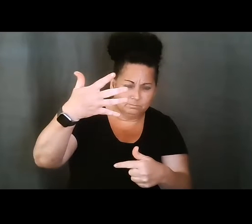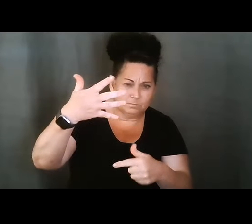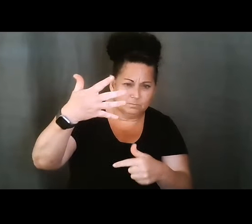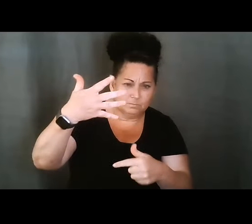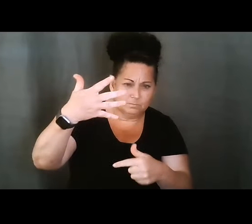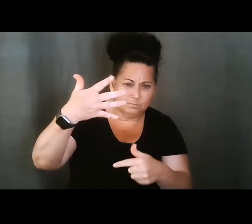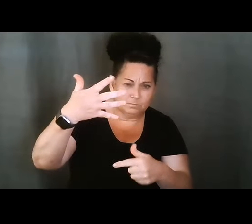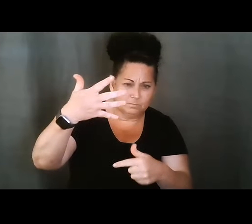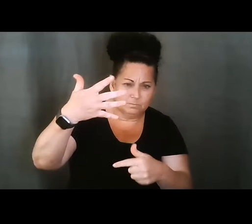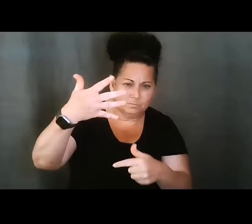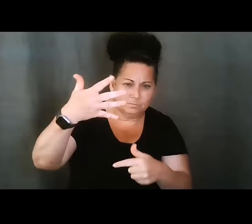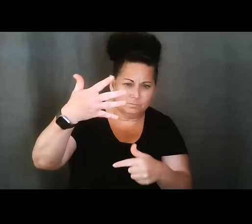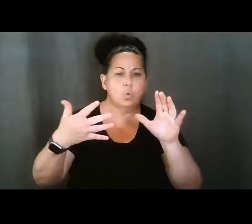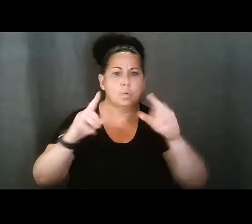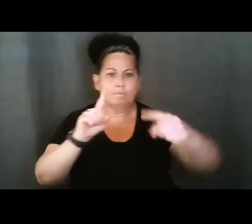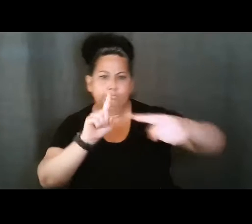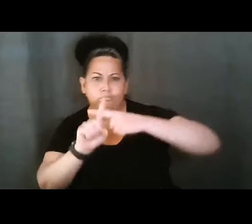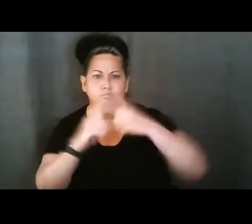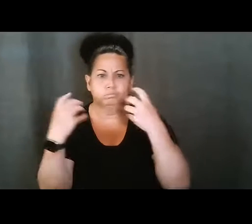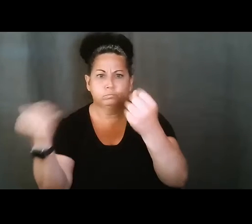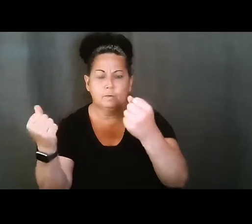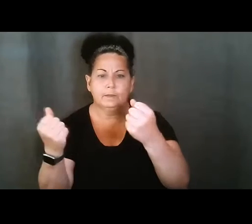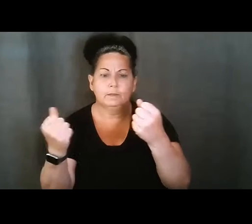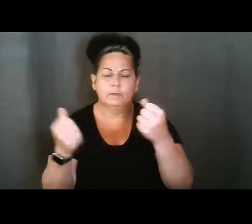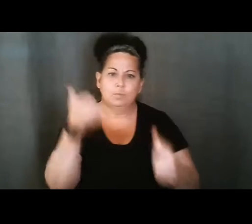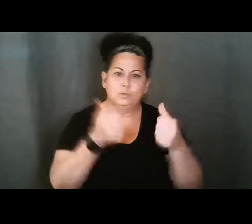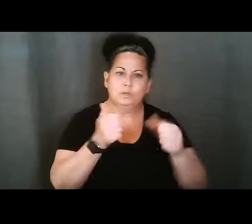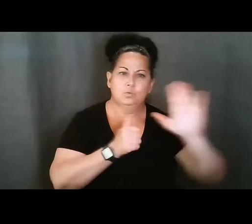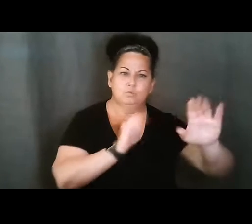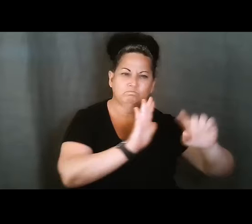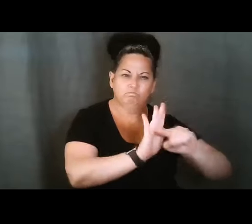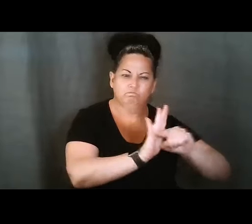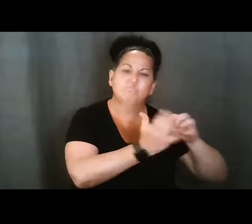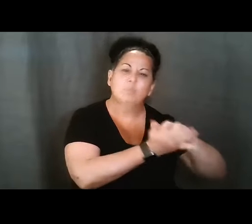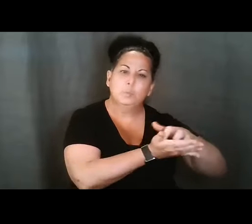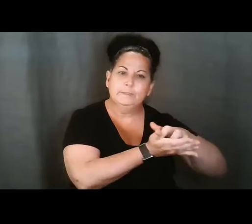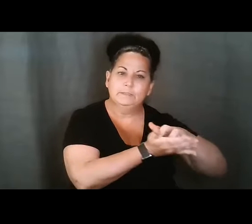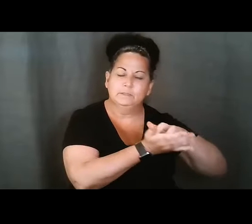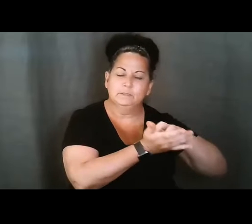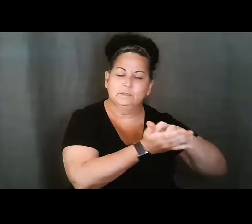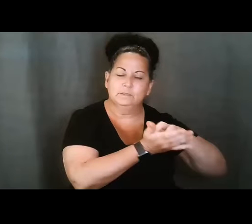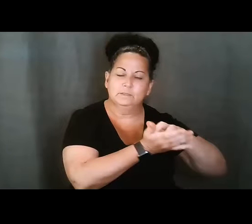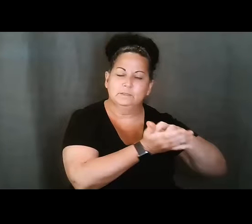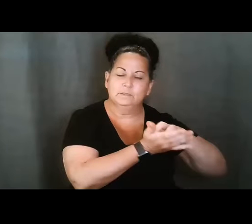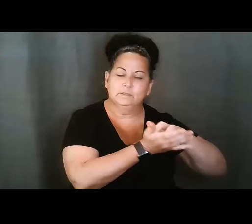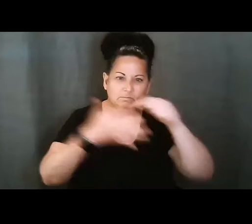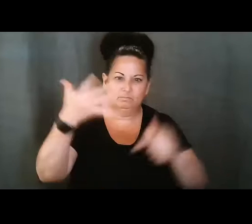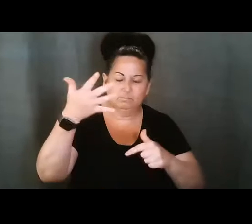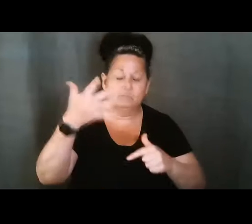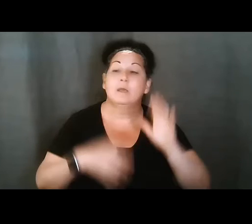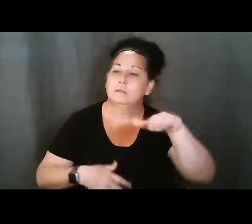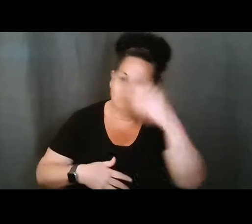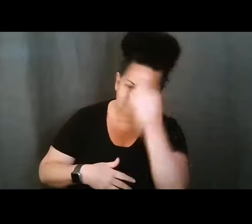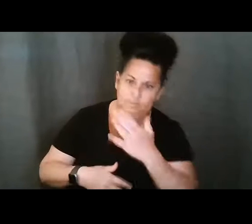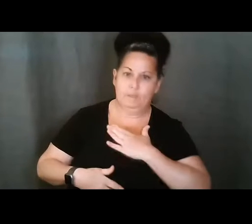and which one of these do you consider to be your weakness? I'm going to give you mine first. My weakness